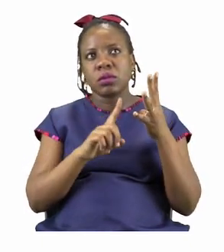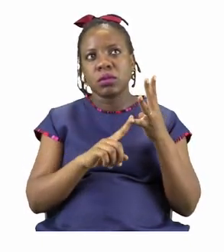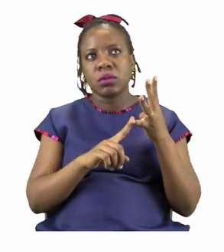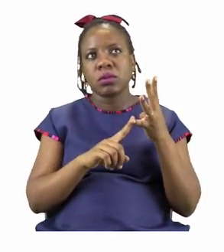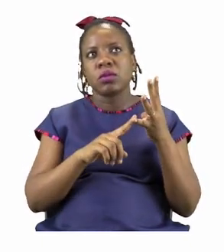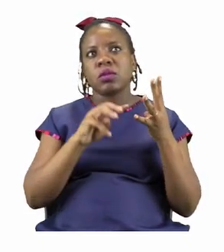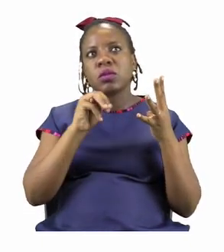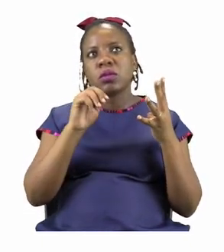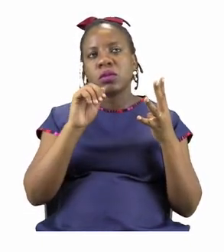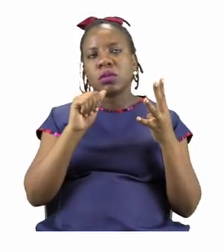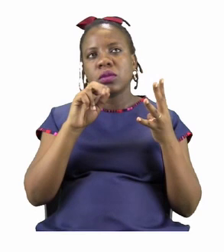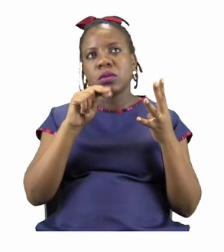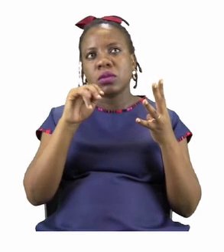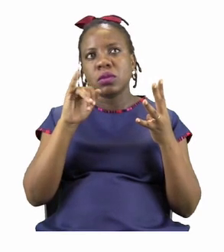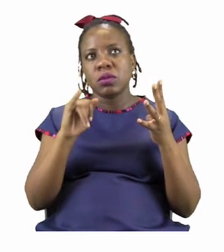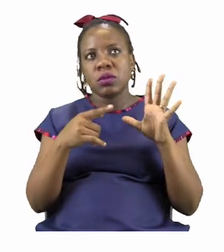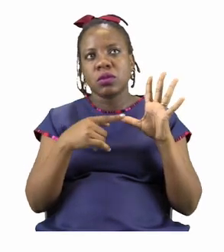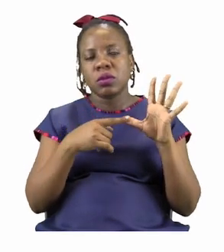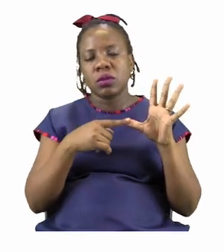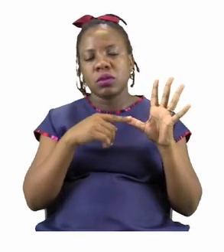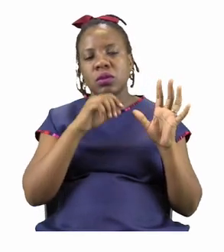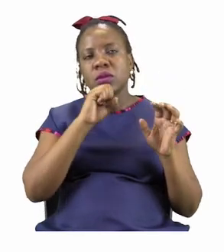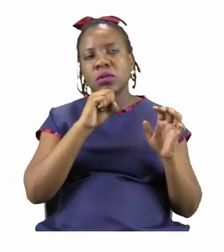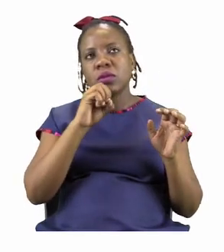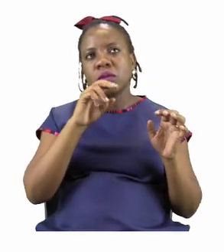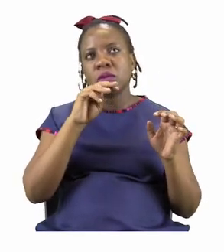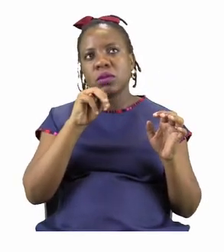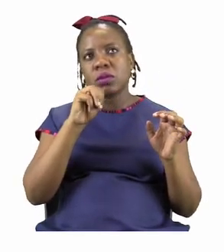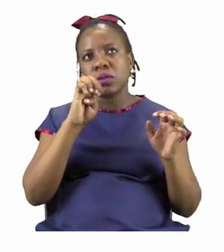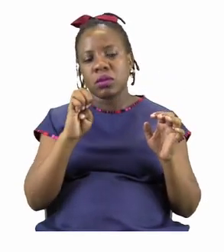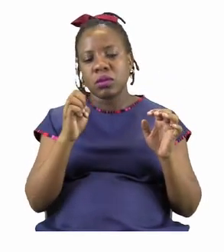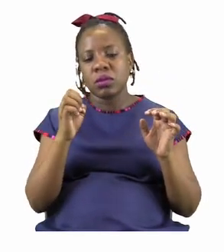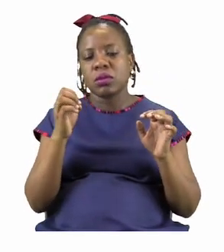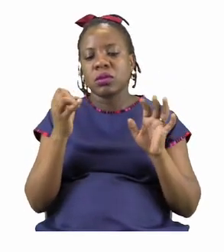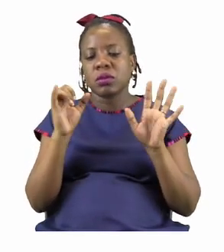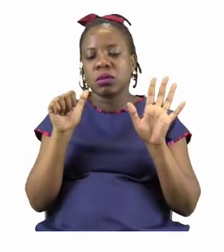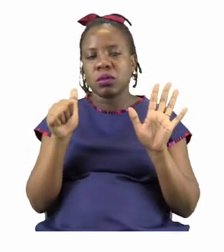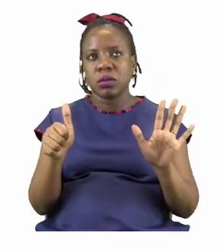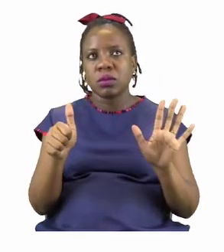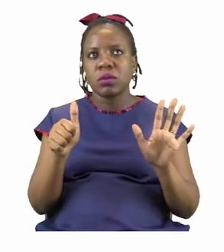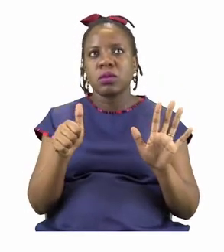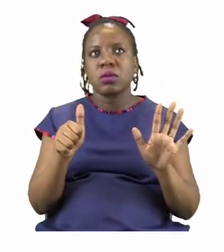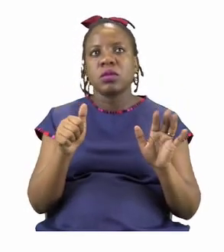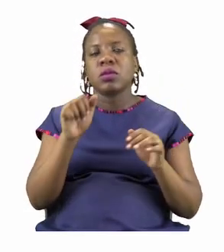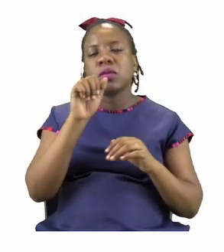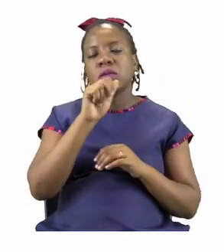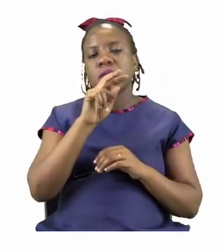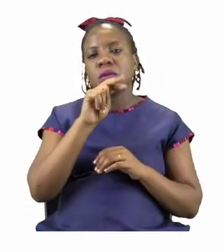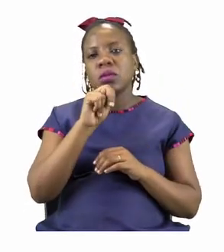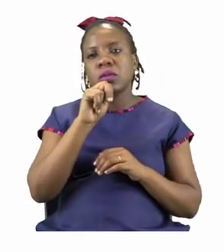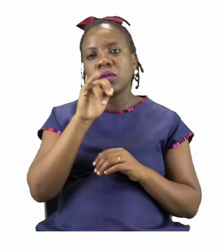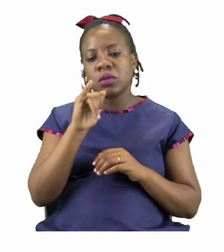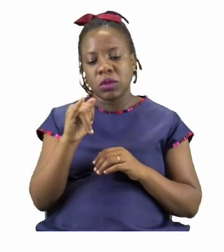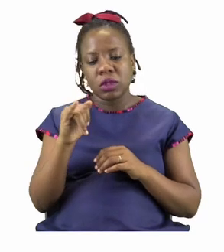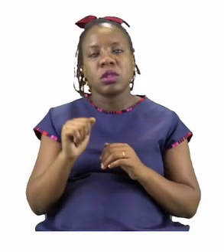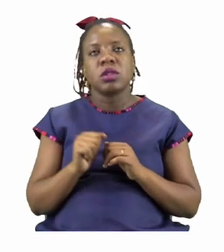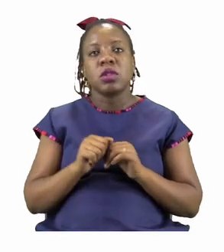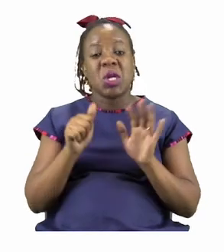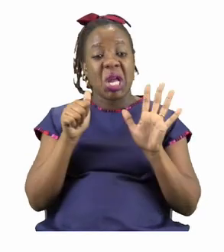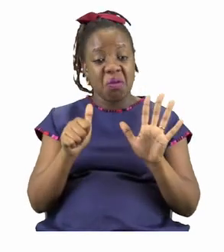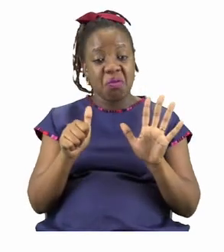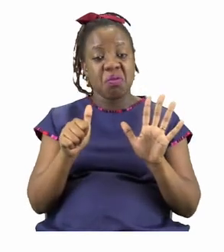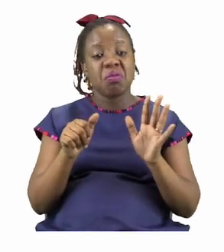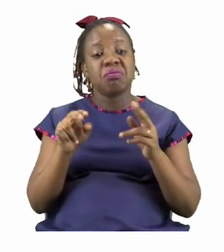a few, much, many, some, or any. Now let's quickly look